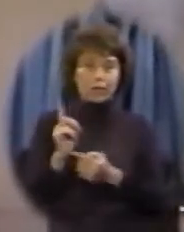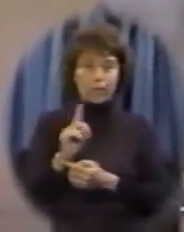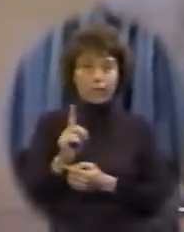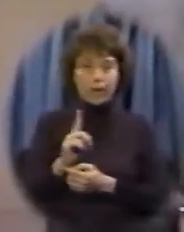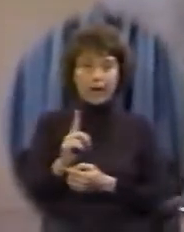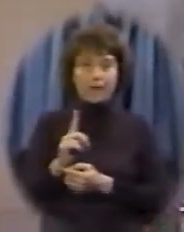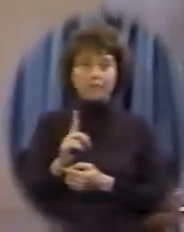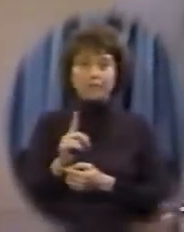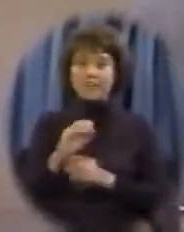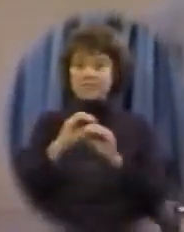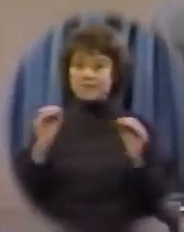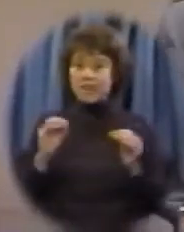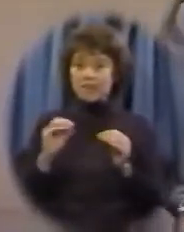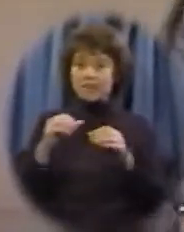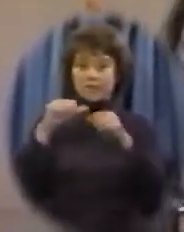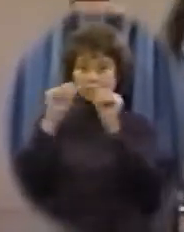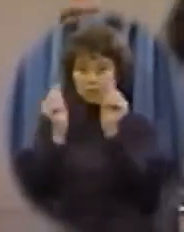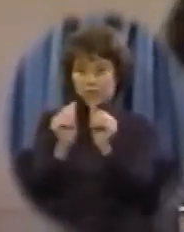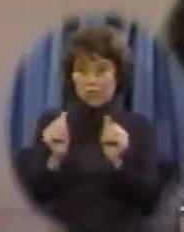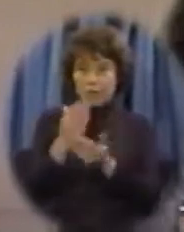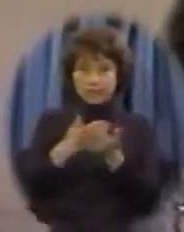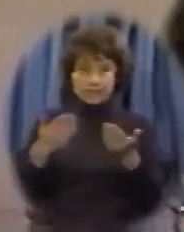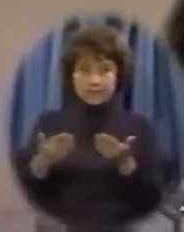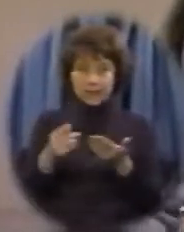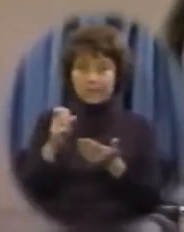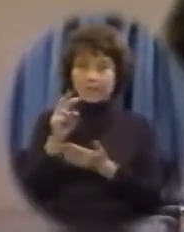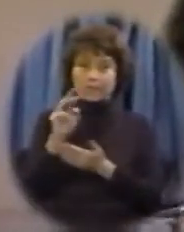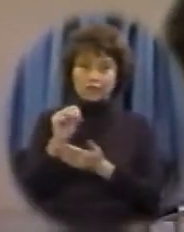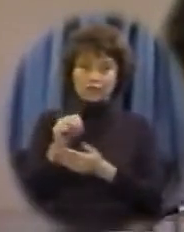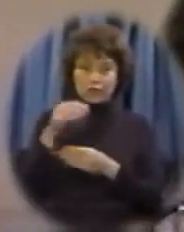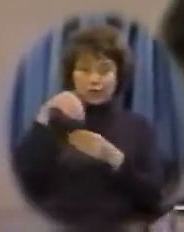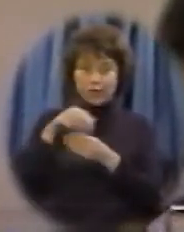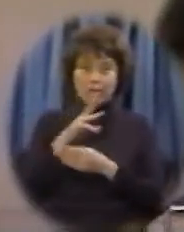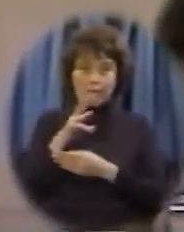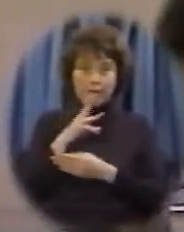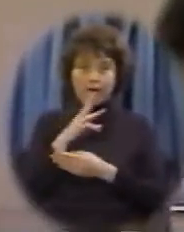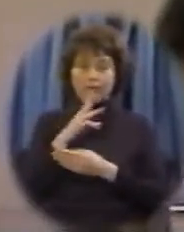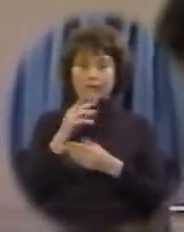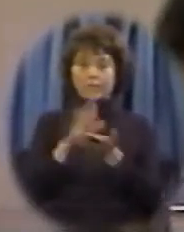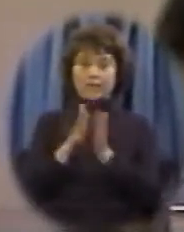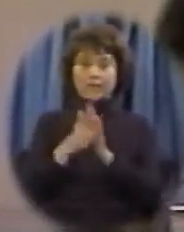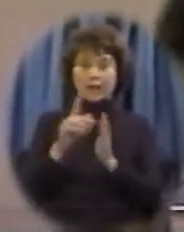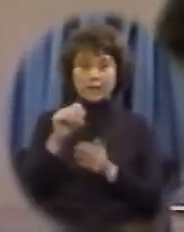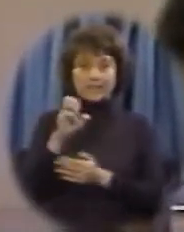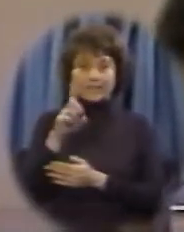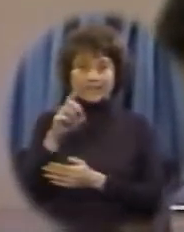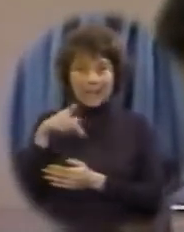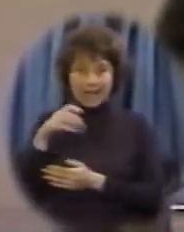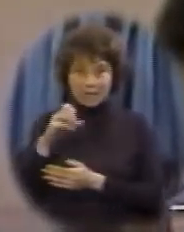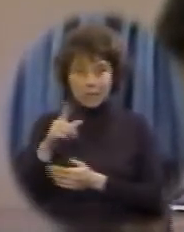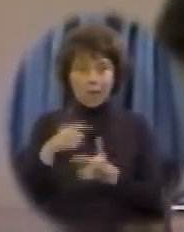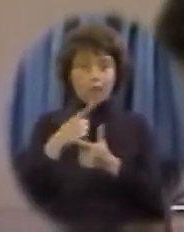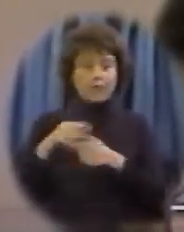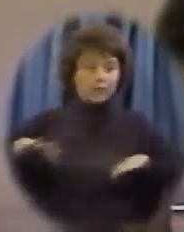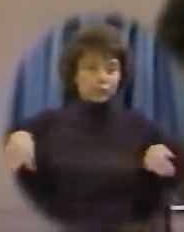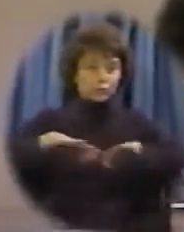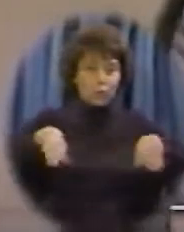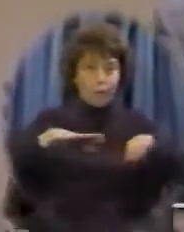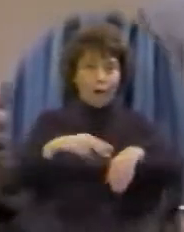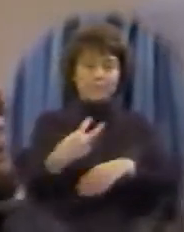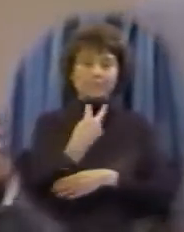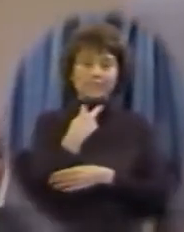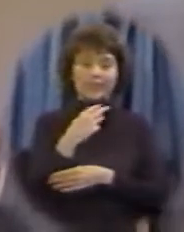and a germ got in the water somehow, and the water developed it into a tadpole. And one day the tadpole swam to another bank and got stuck in the mud and dried there